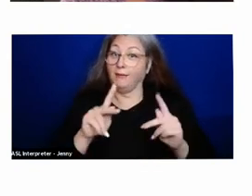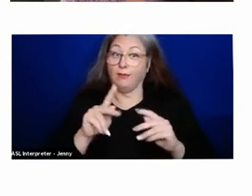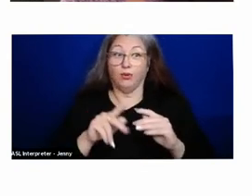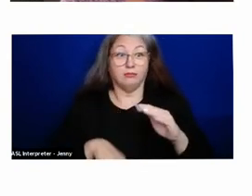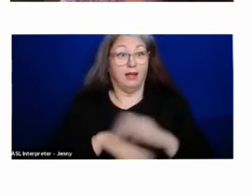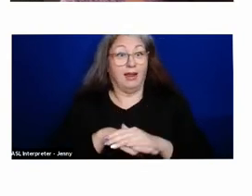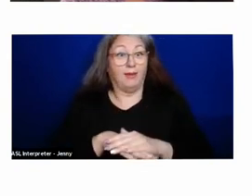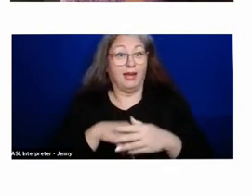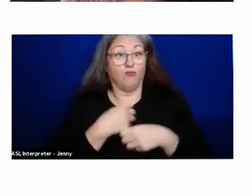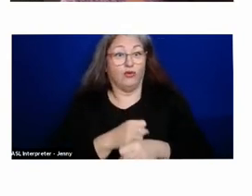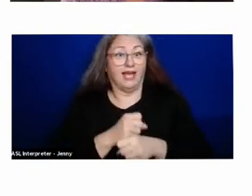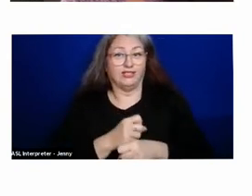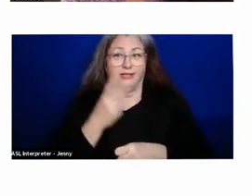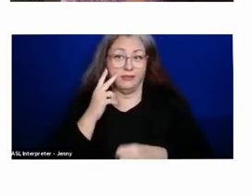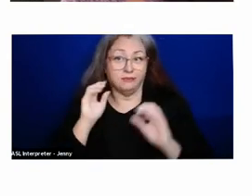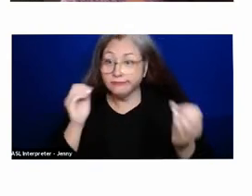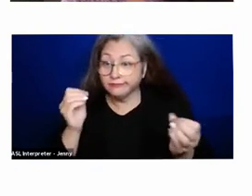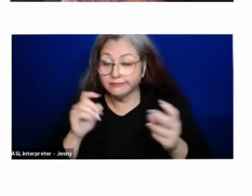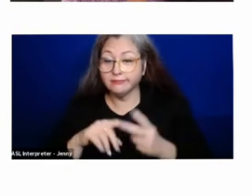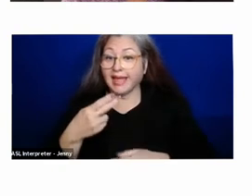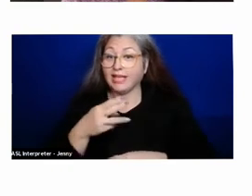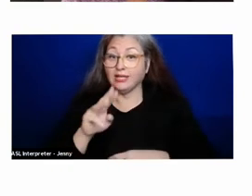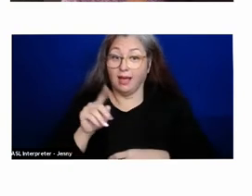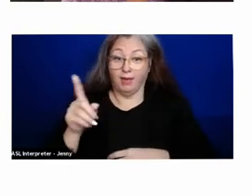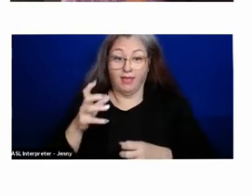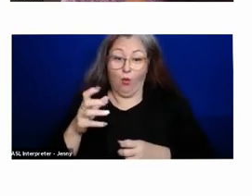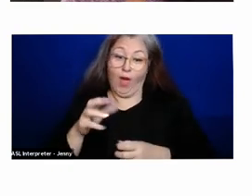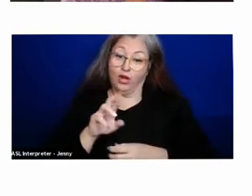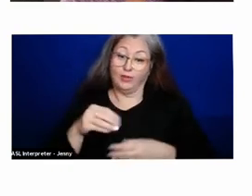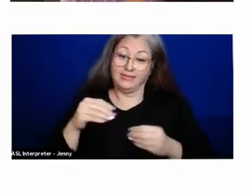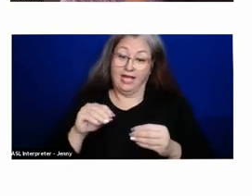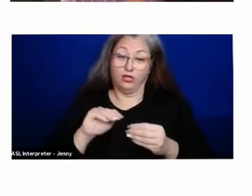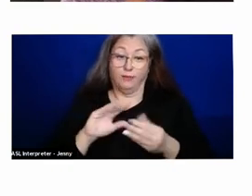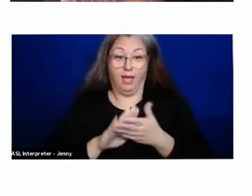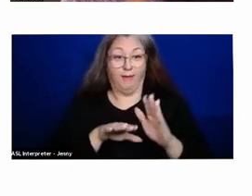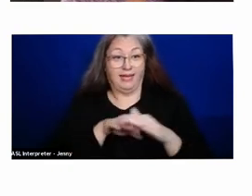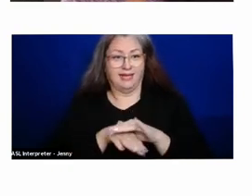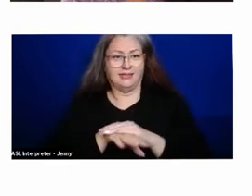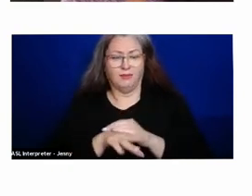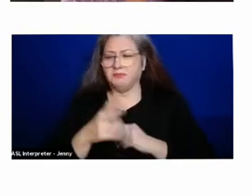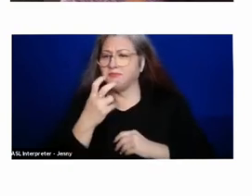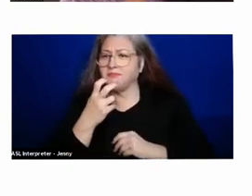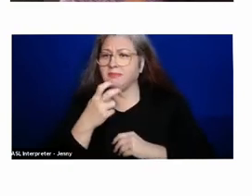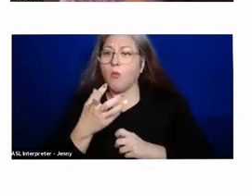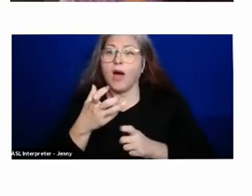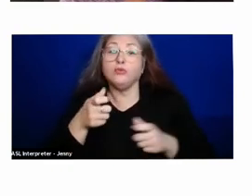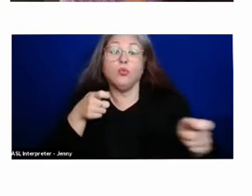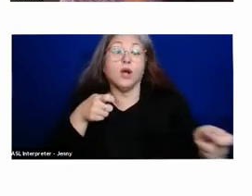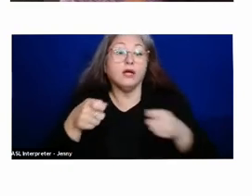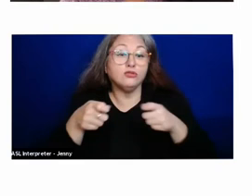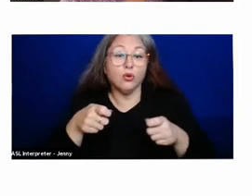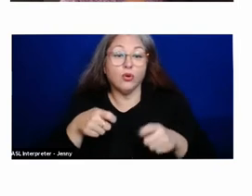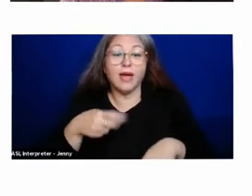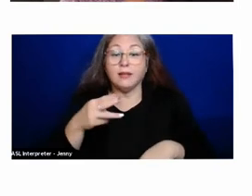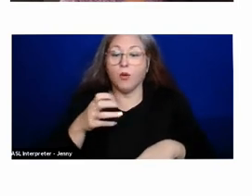production. Second, I don't think H&M is interested in making resale accessible. They are interested in controlling it. H&M wants